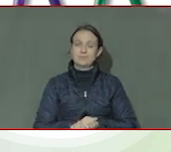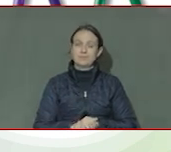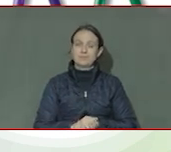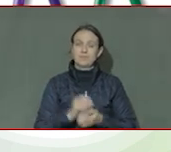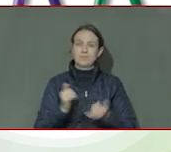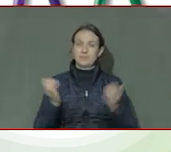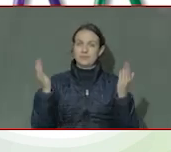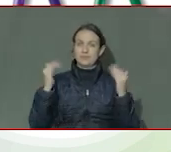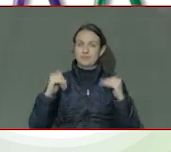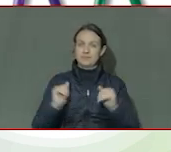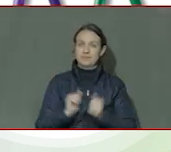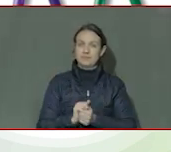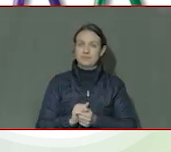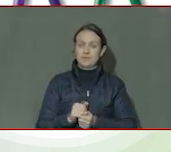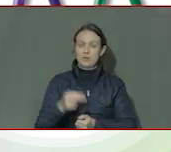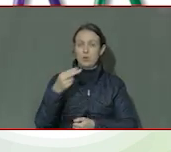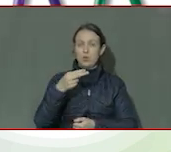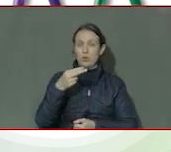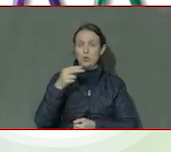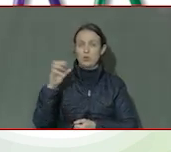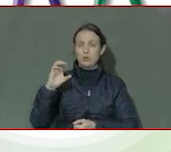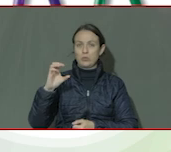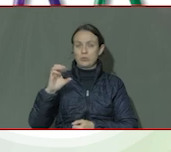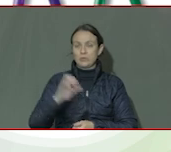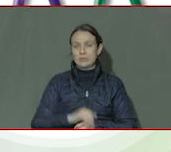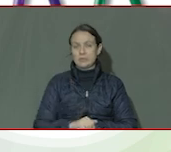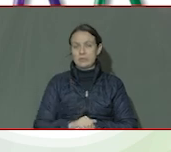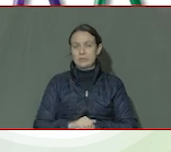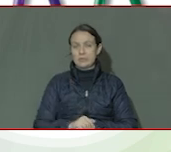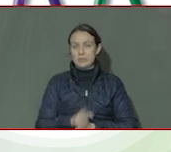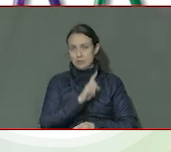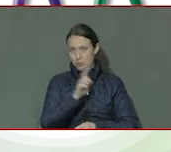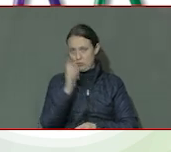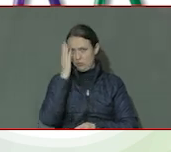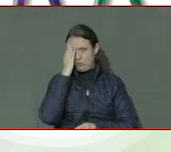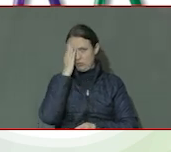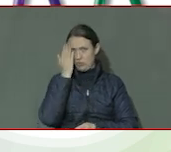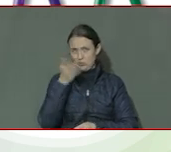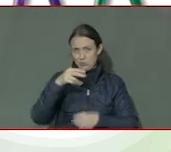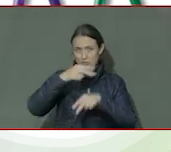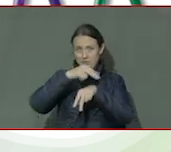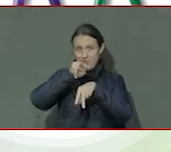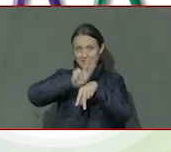Then homologous chromosomes, you are used to them as like this,